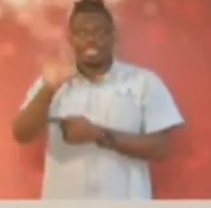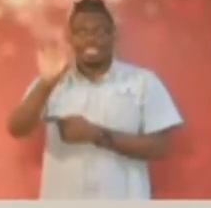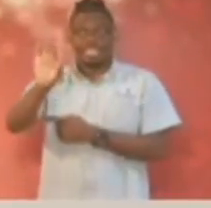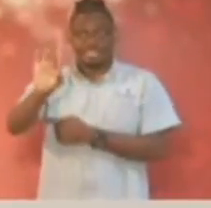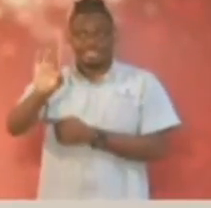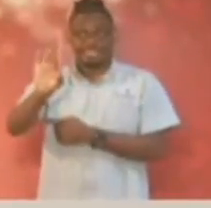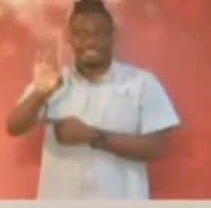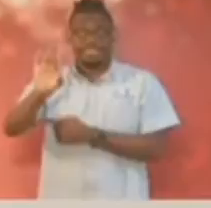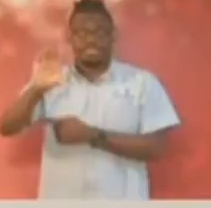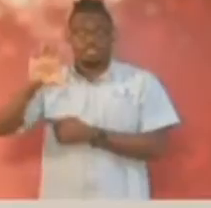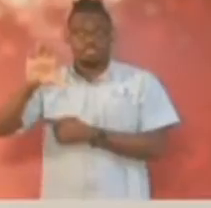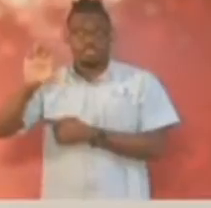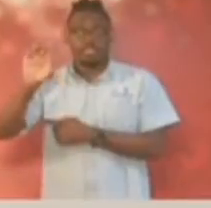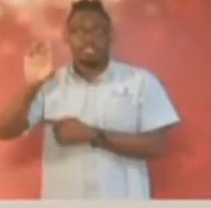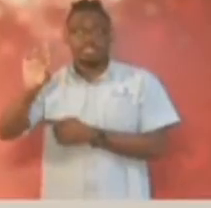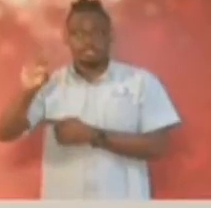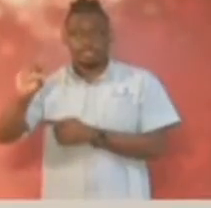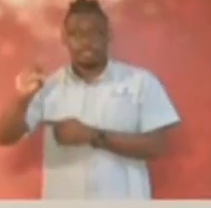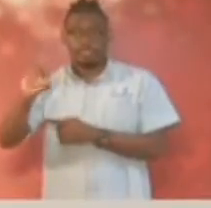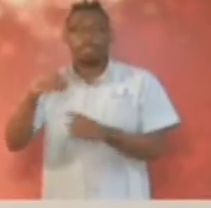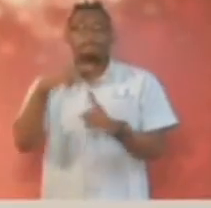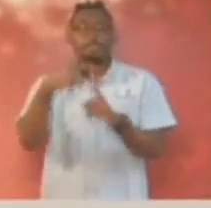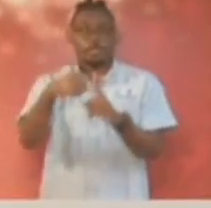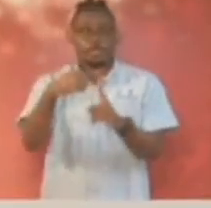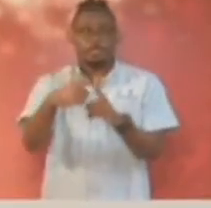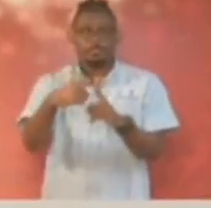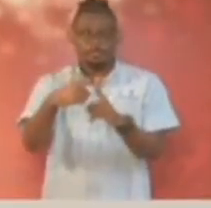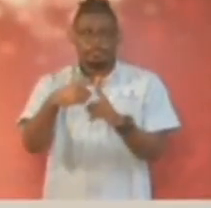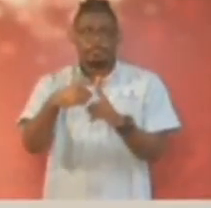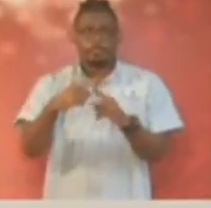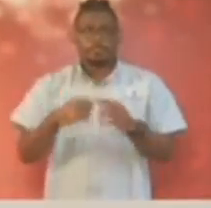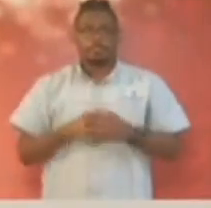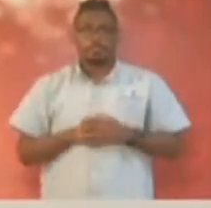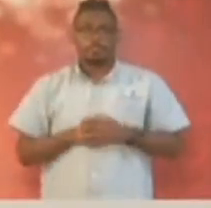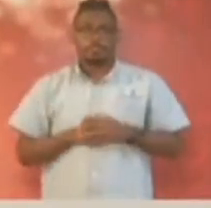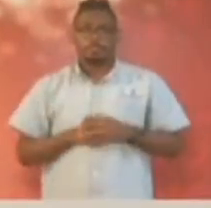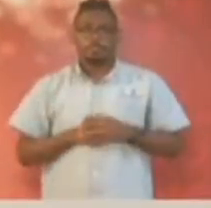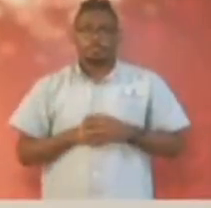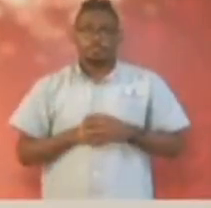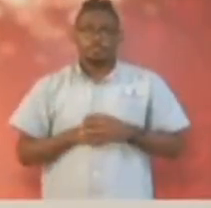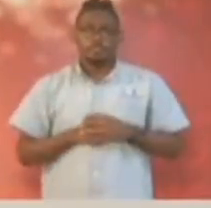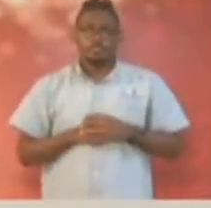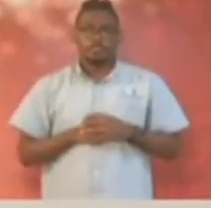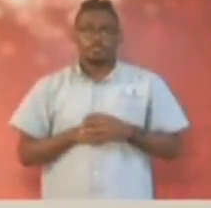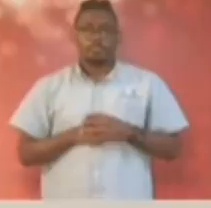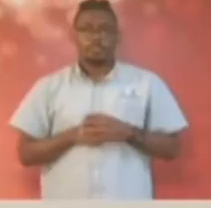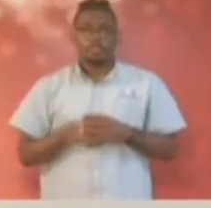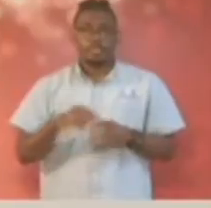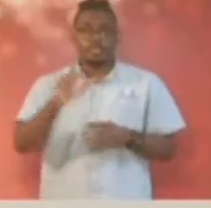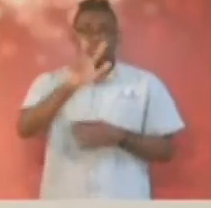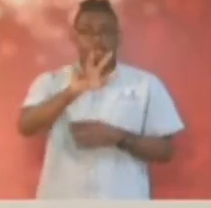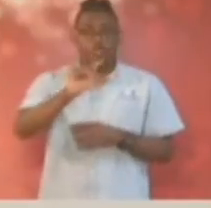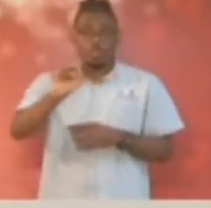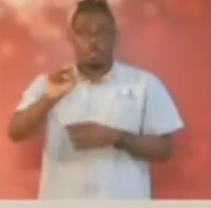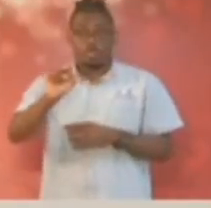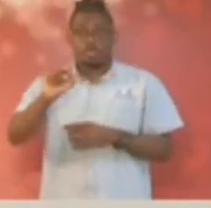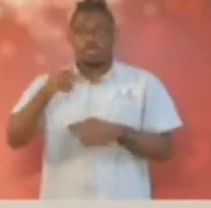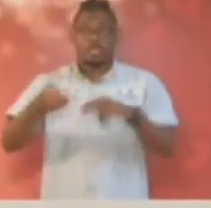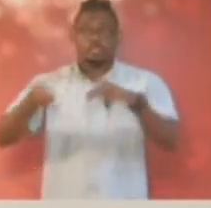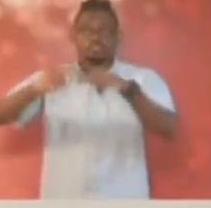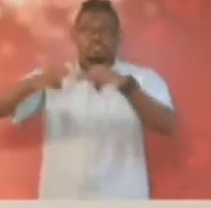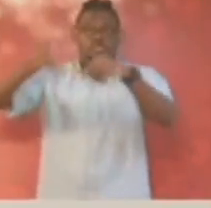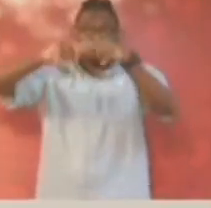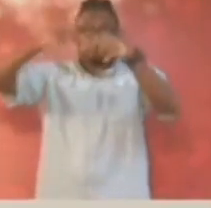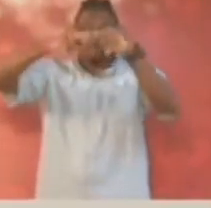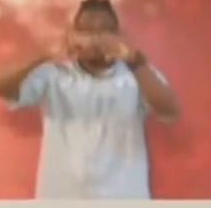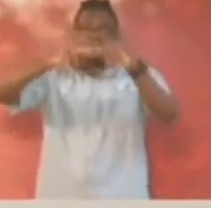5,880 have tested positive. You will note a 31 case increase in the total number of new positives